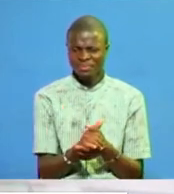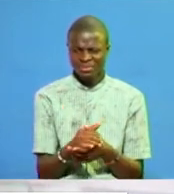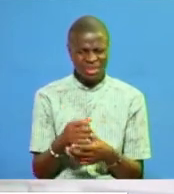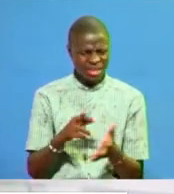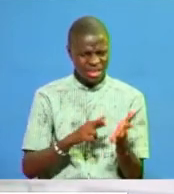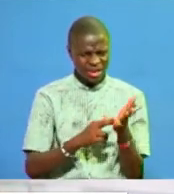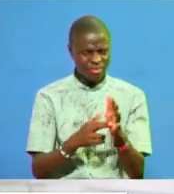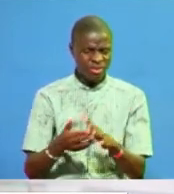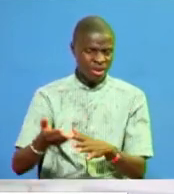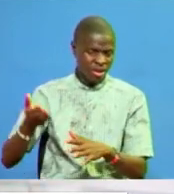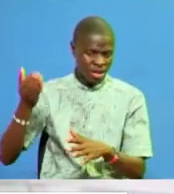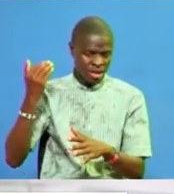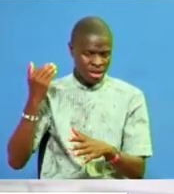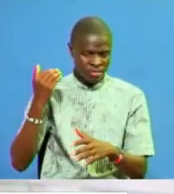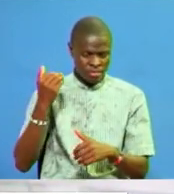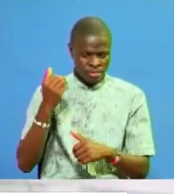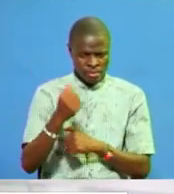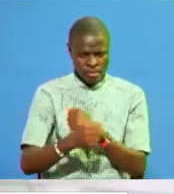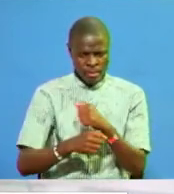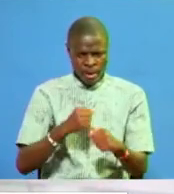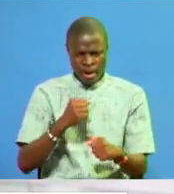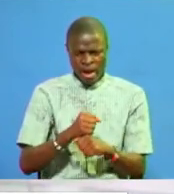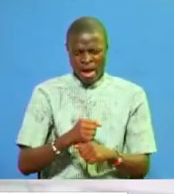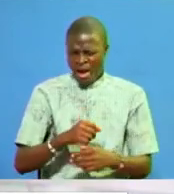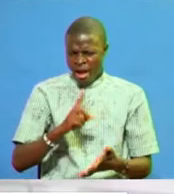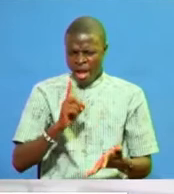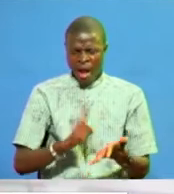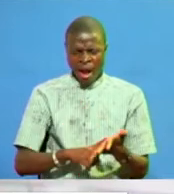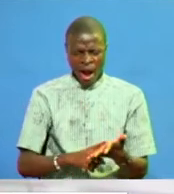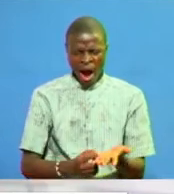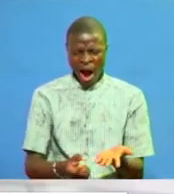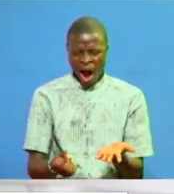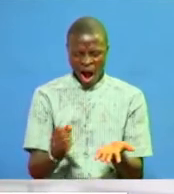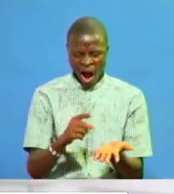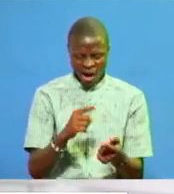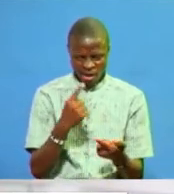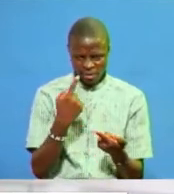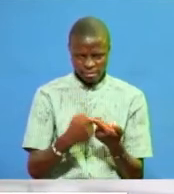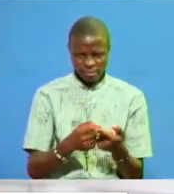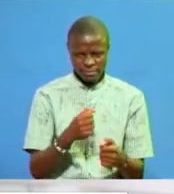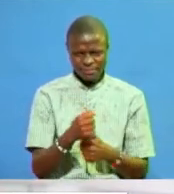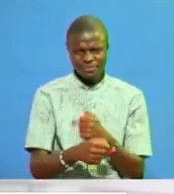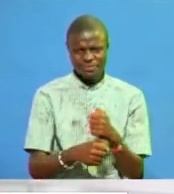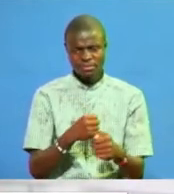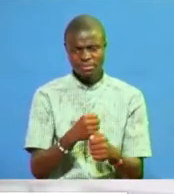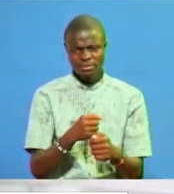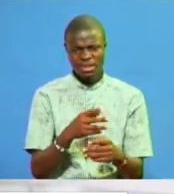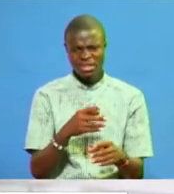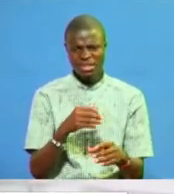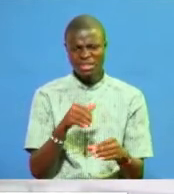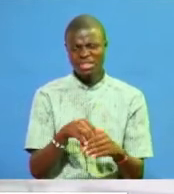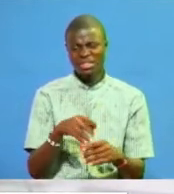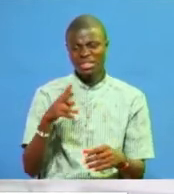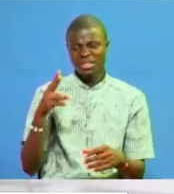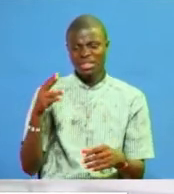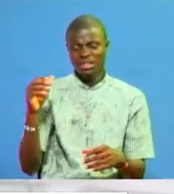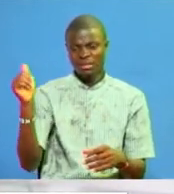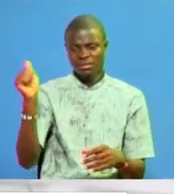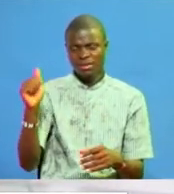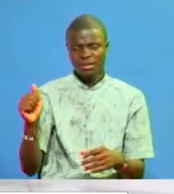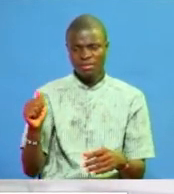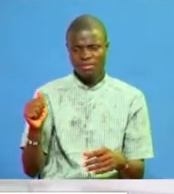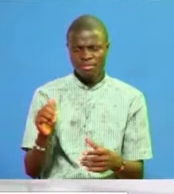by the UN. So what could be attributed to this high cryptocurrency uptake of 8.5% of the Kenyan